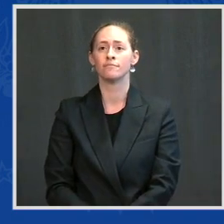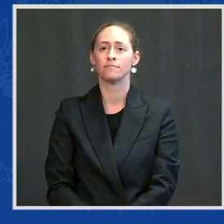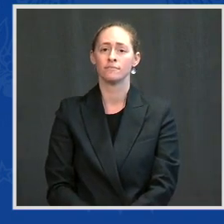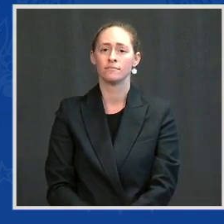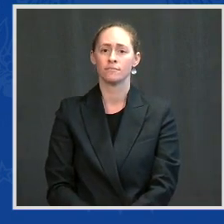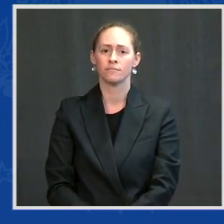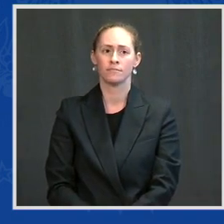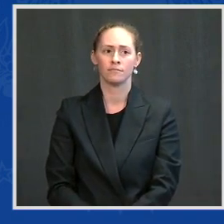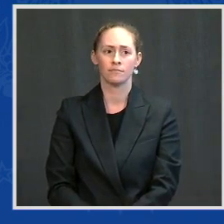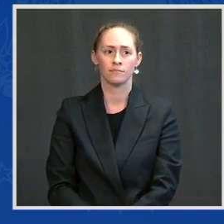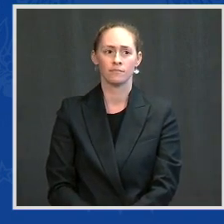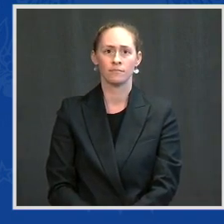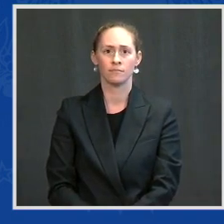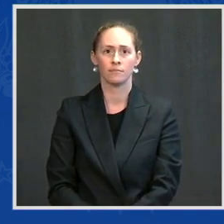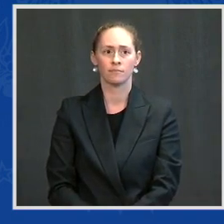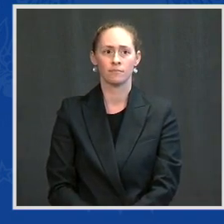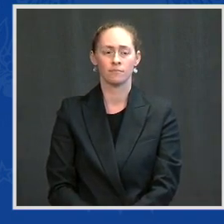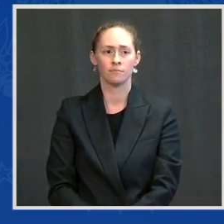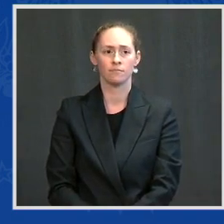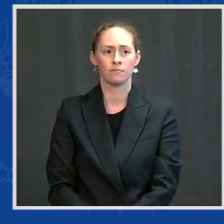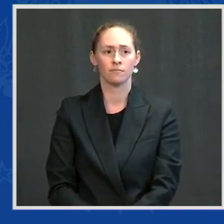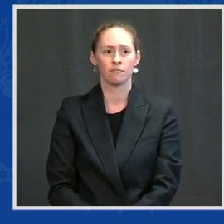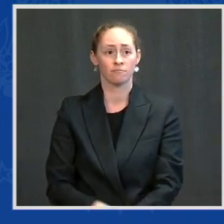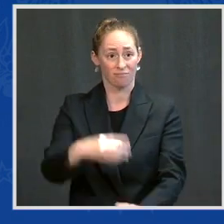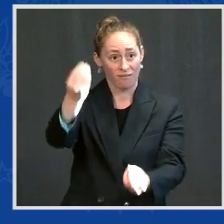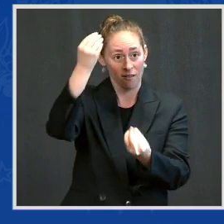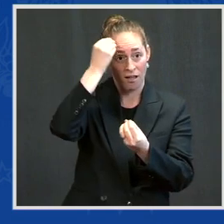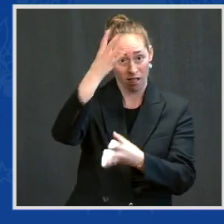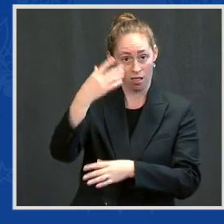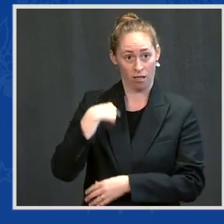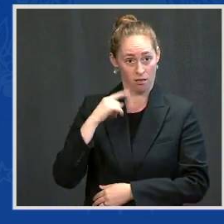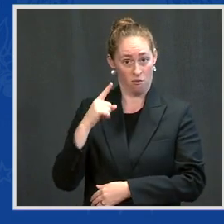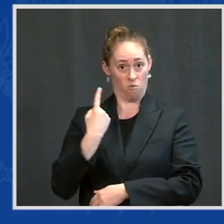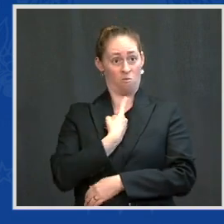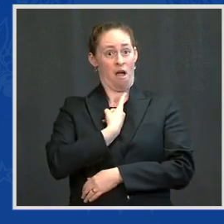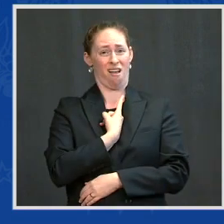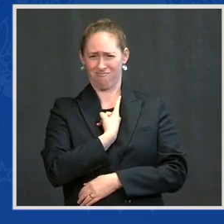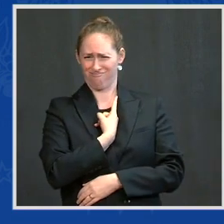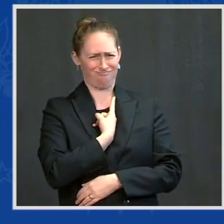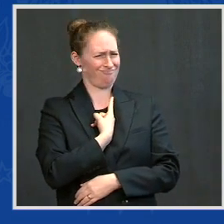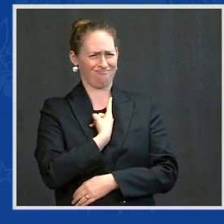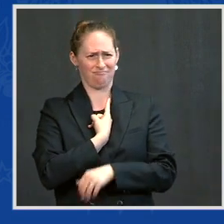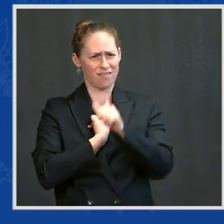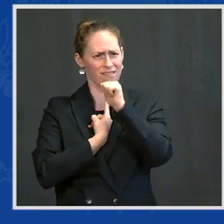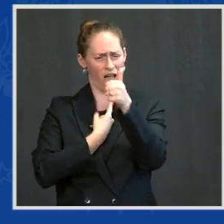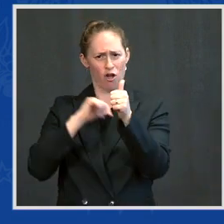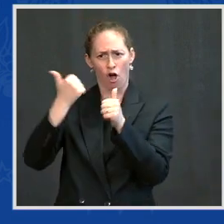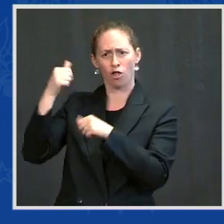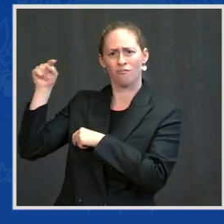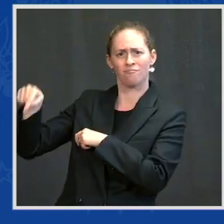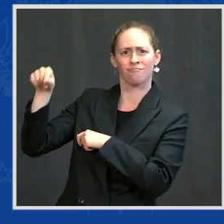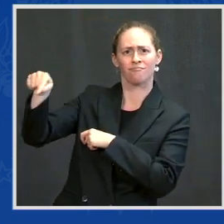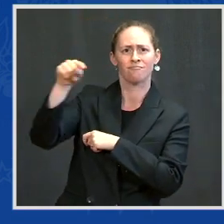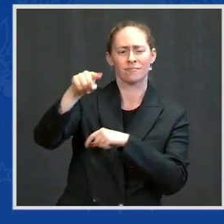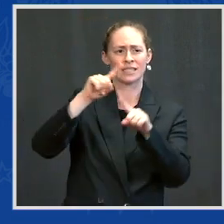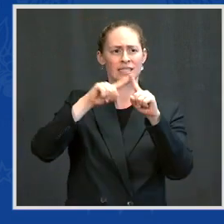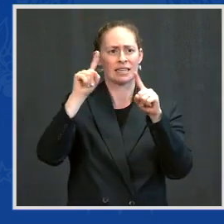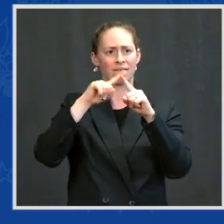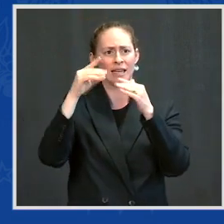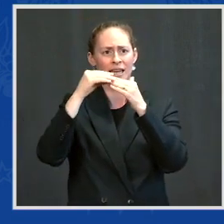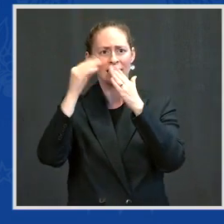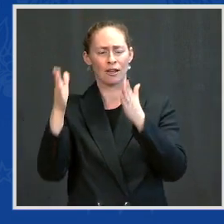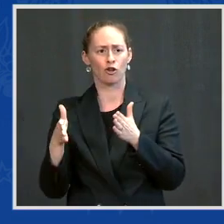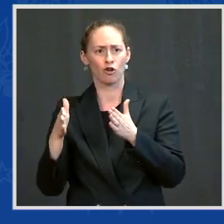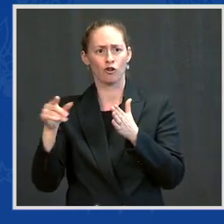And by the way, I wasn't the only one that spoke to him. We had, I looked down here, every major player on my team,